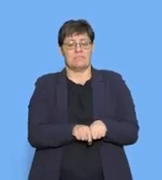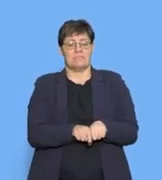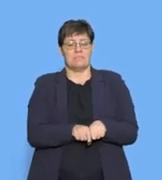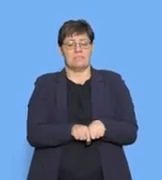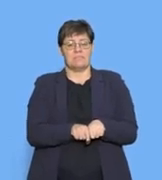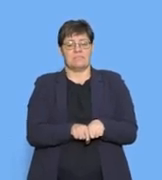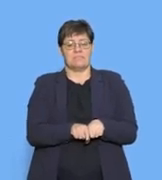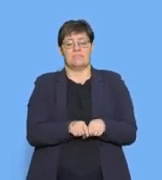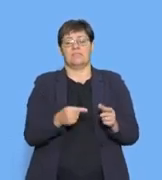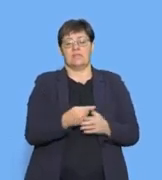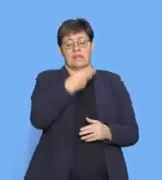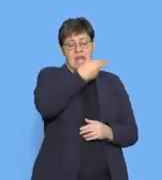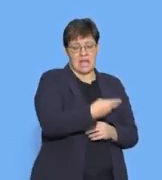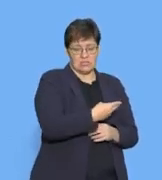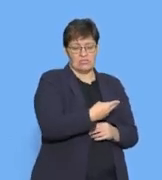same